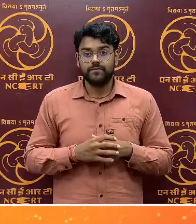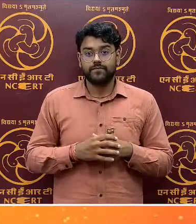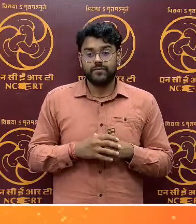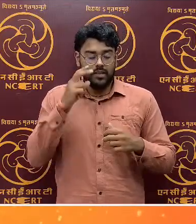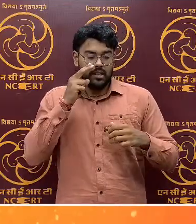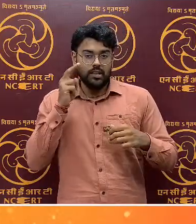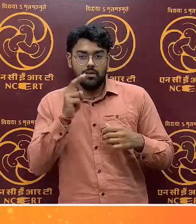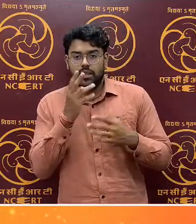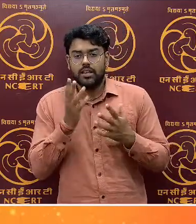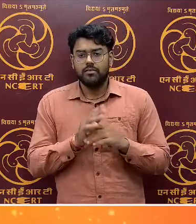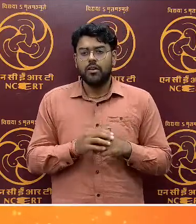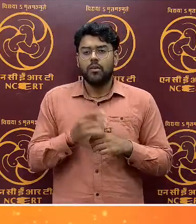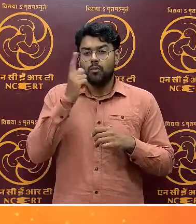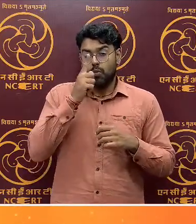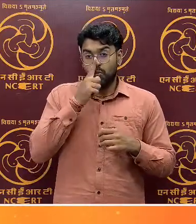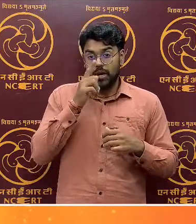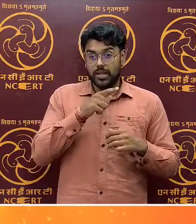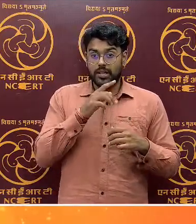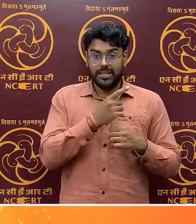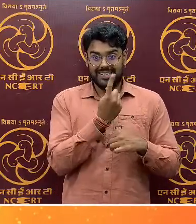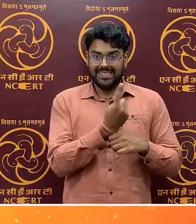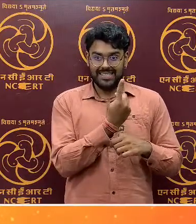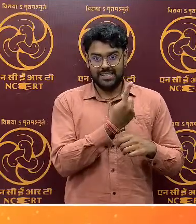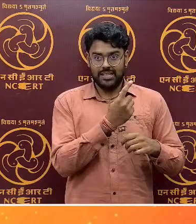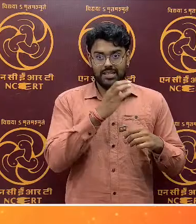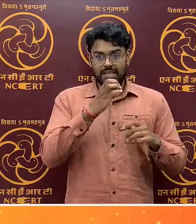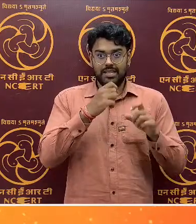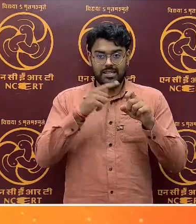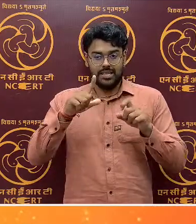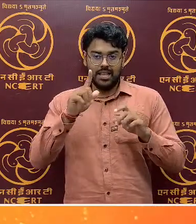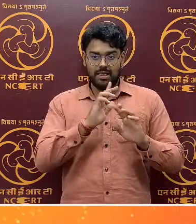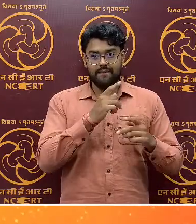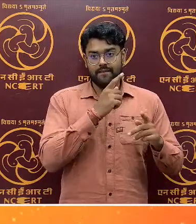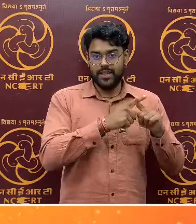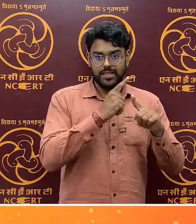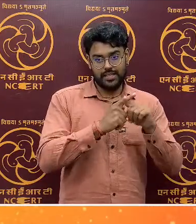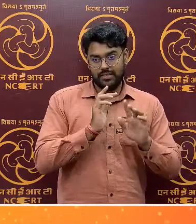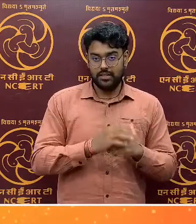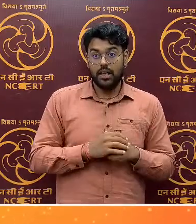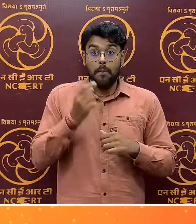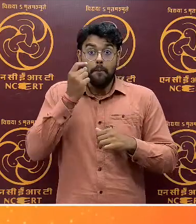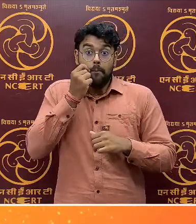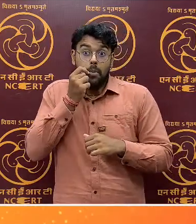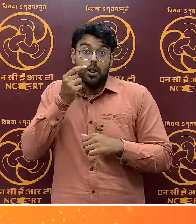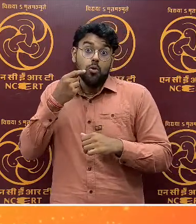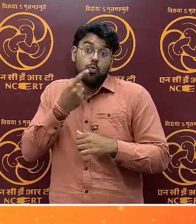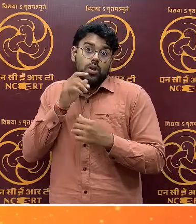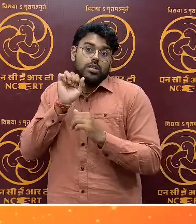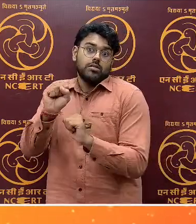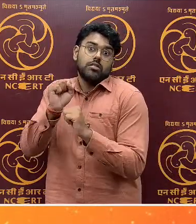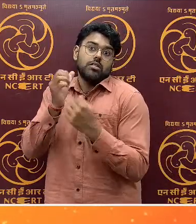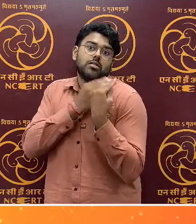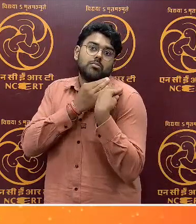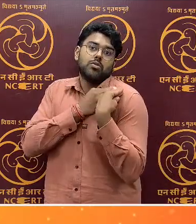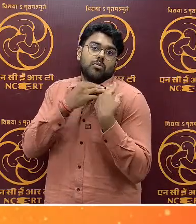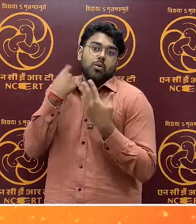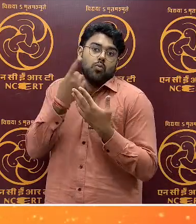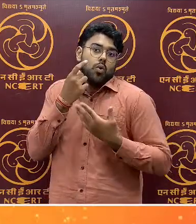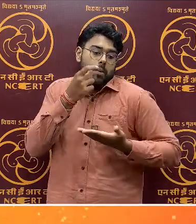perspective out of it, women is having only one type of cells present in our body. It is the male that gives